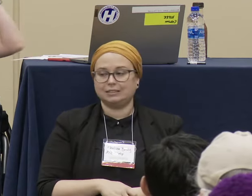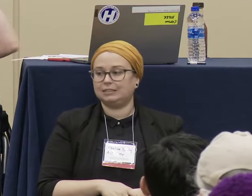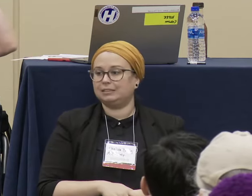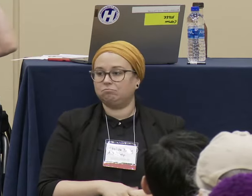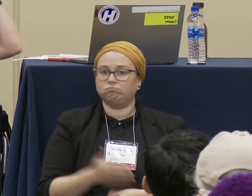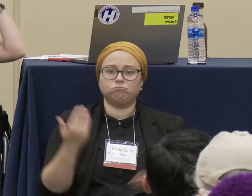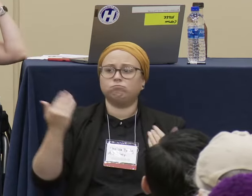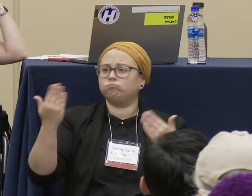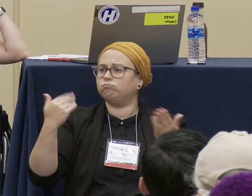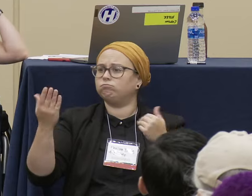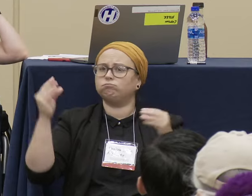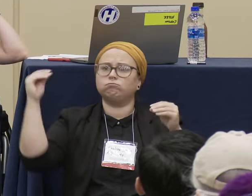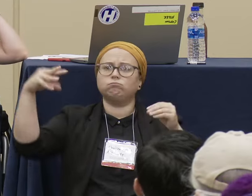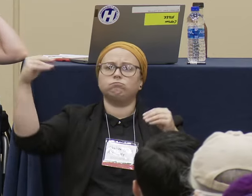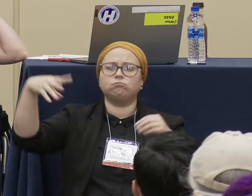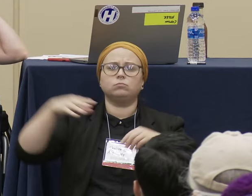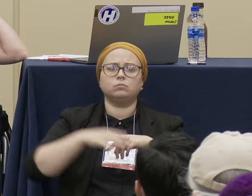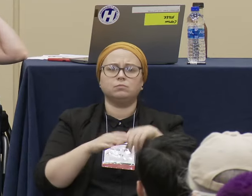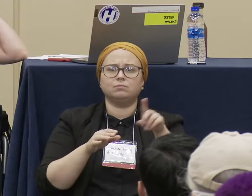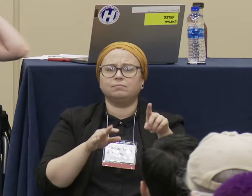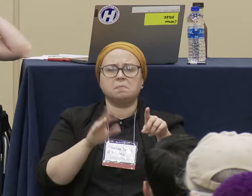You can just speak, I'll revoice.